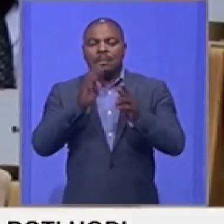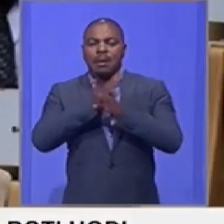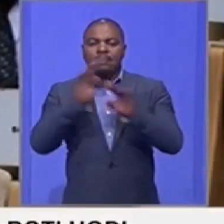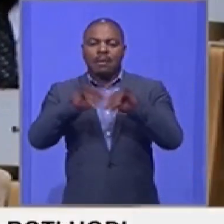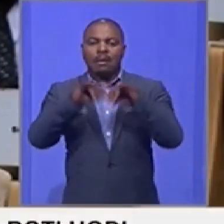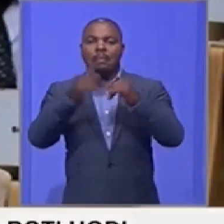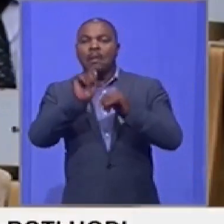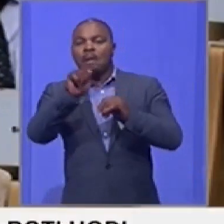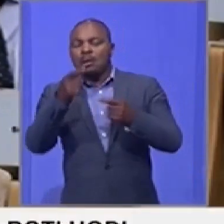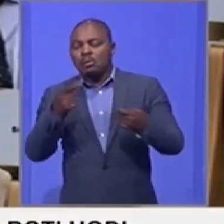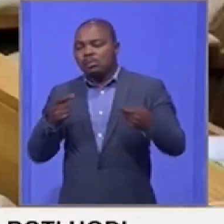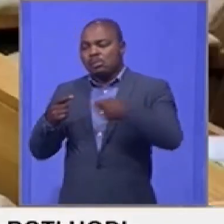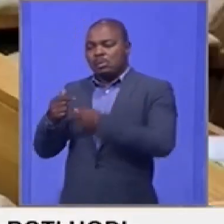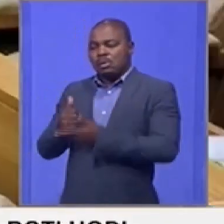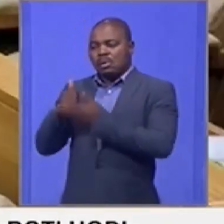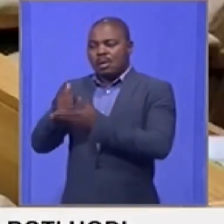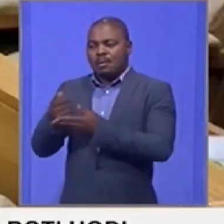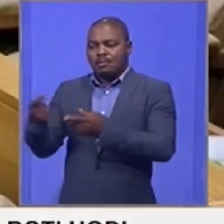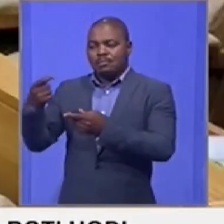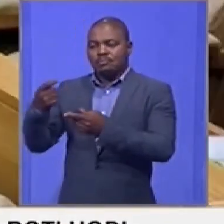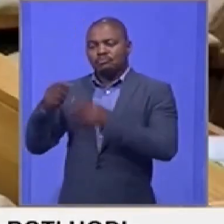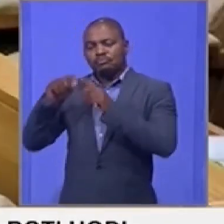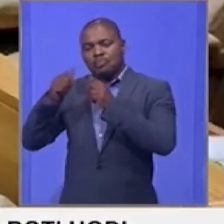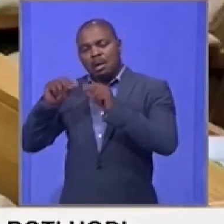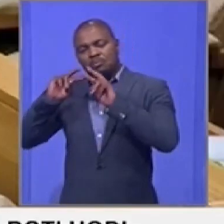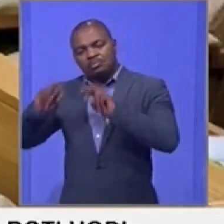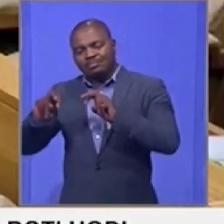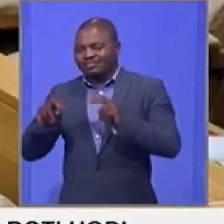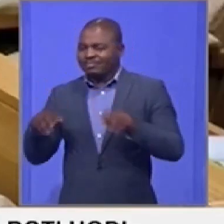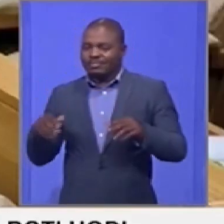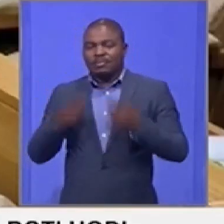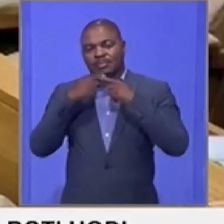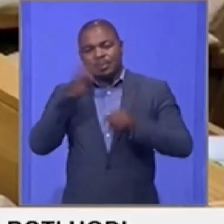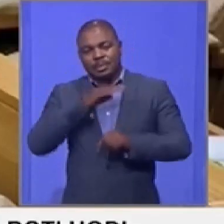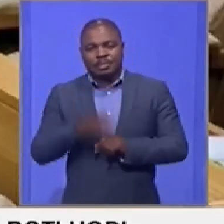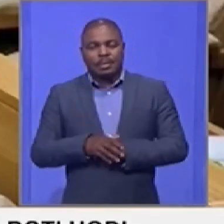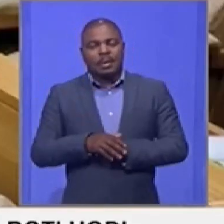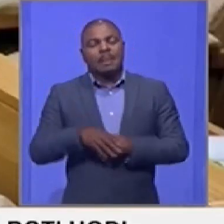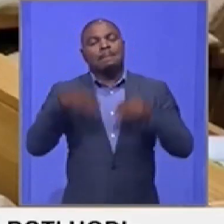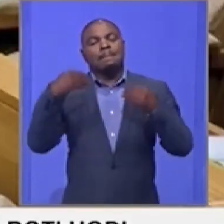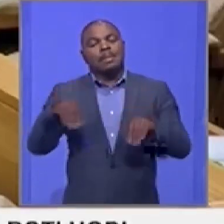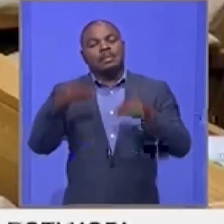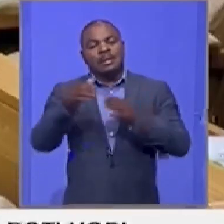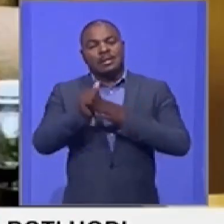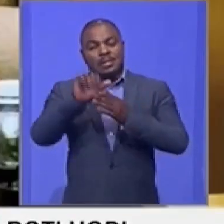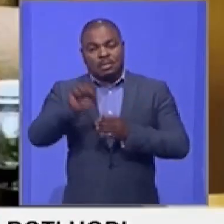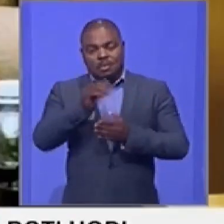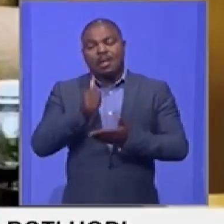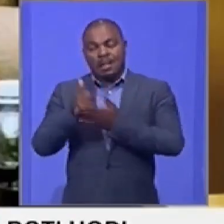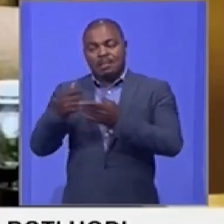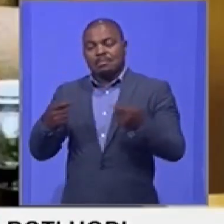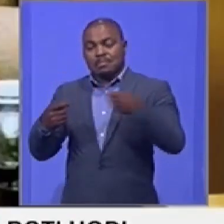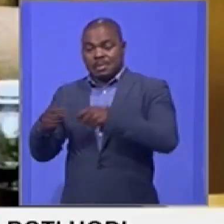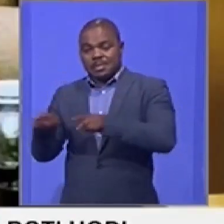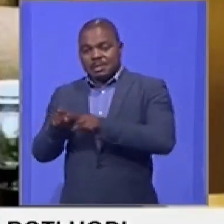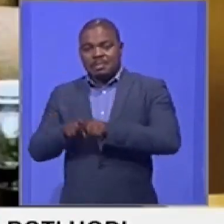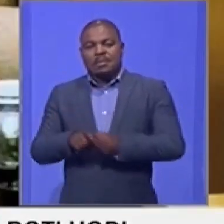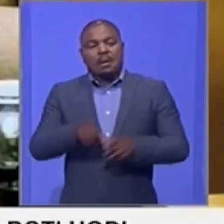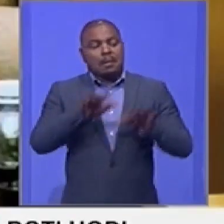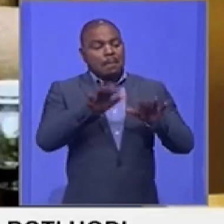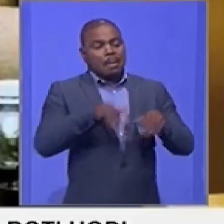poraefete tseo di ding di thusa ka matlole. Tuelo e nngwe e dirilwe ke Business Leadership South Africa. Seo se shakgaditse